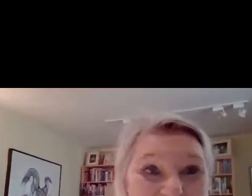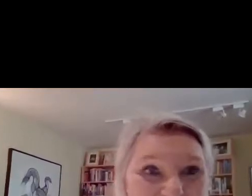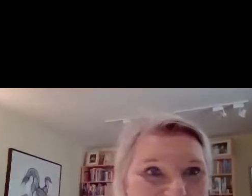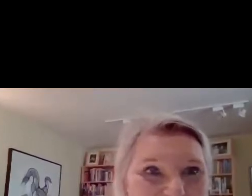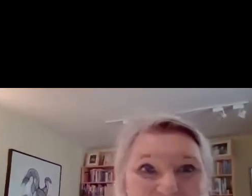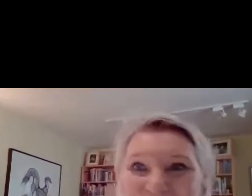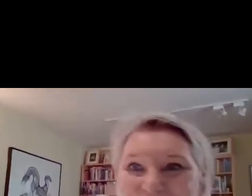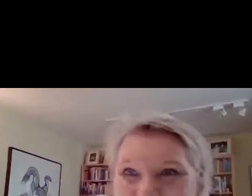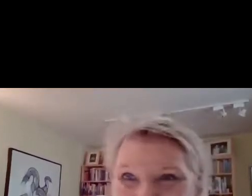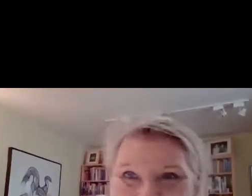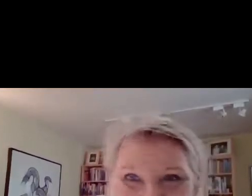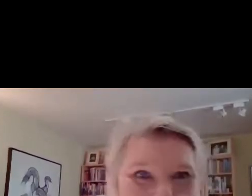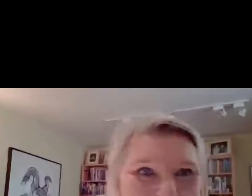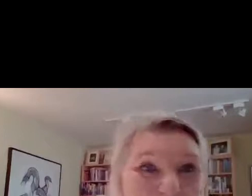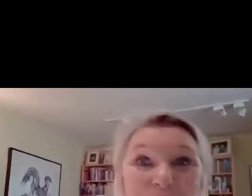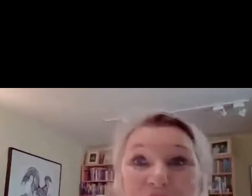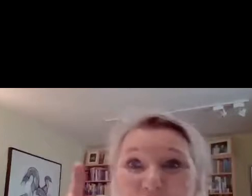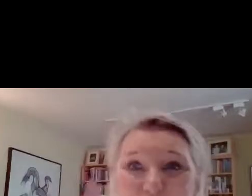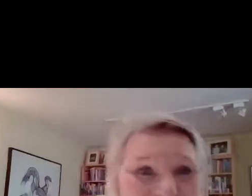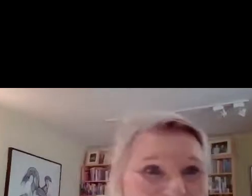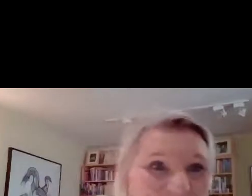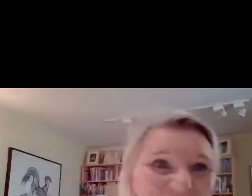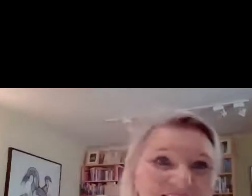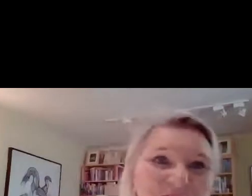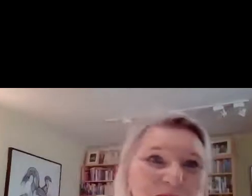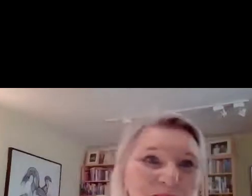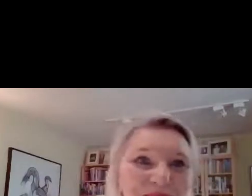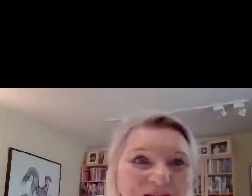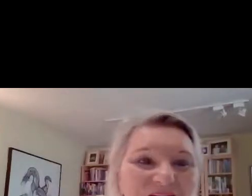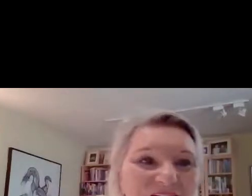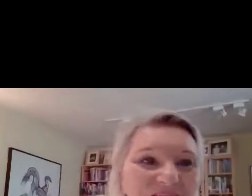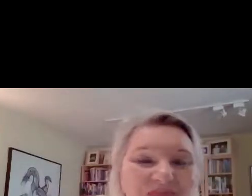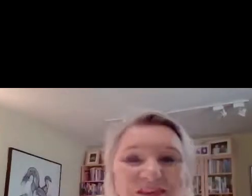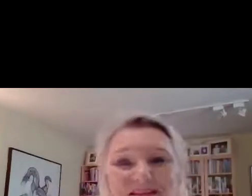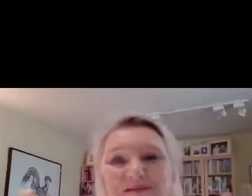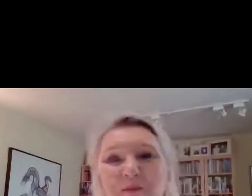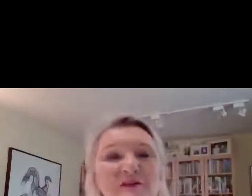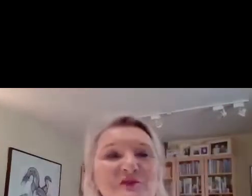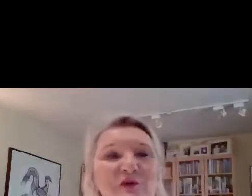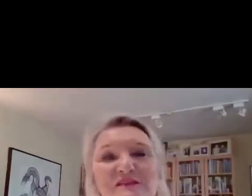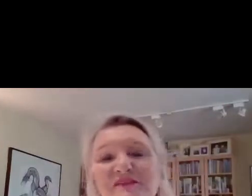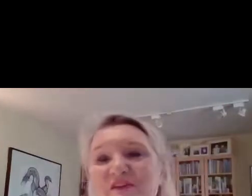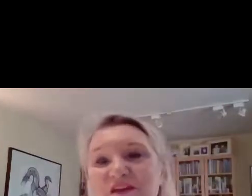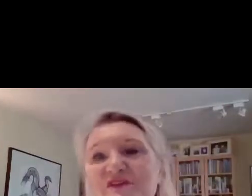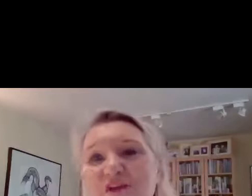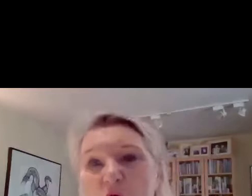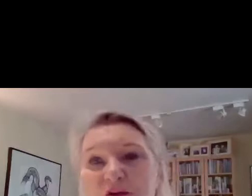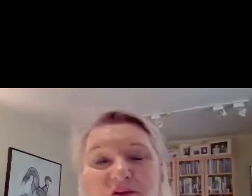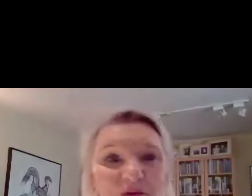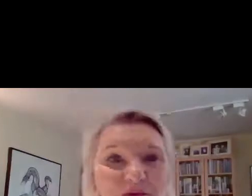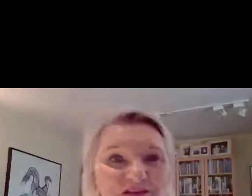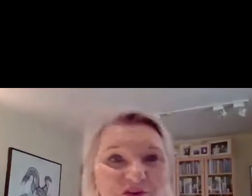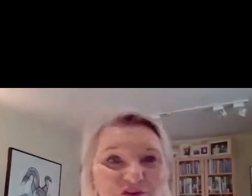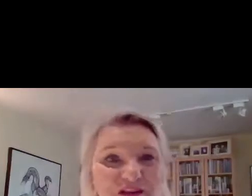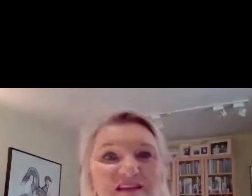Yes, here I am. I just had to make sure I had my right notes. So this is part of Toronto Arts Foundation's